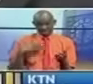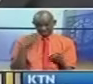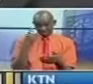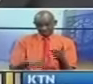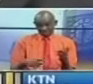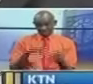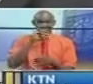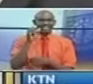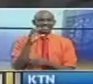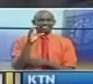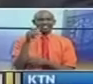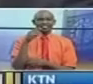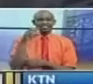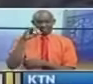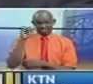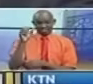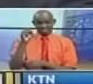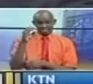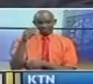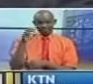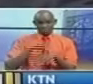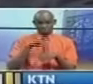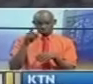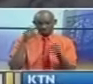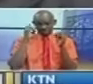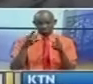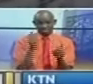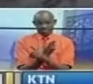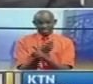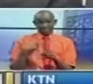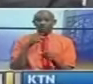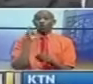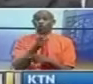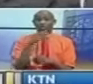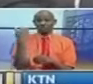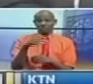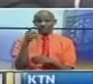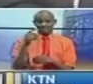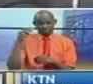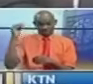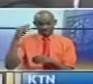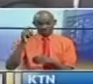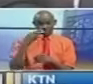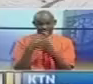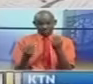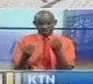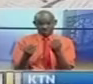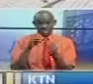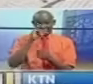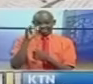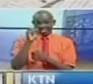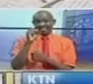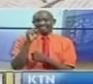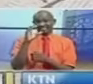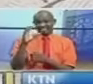members of the JSC were caught off guard by the decision to seek orders to stop the swearing in of the tribunal. JSC lawyer